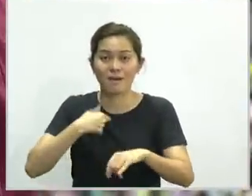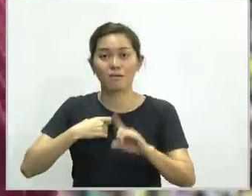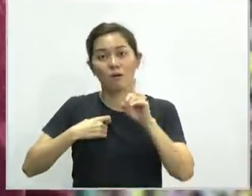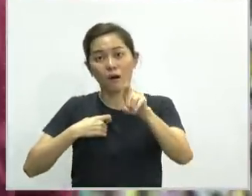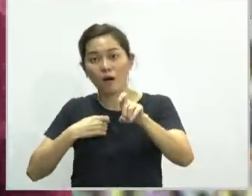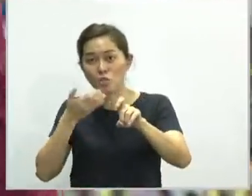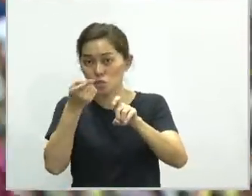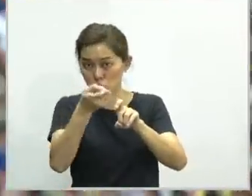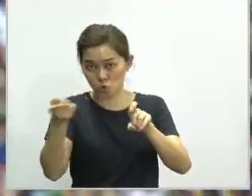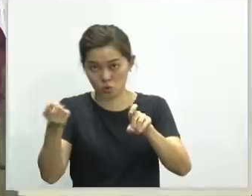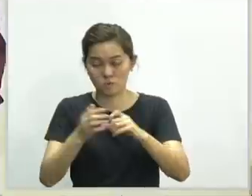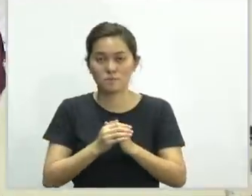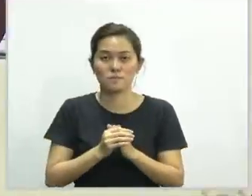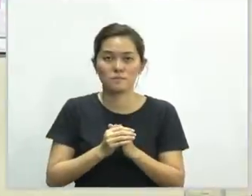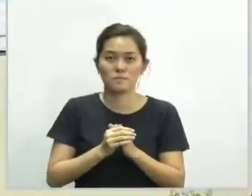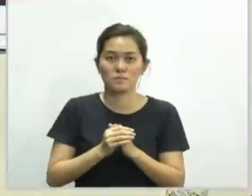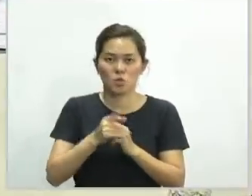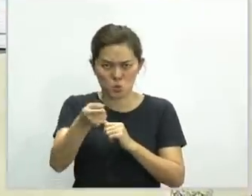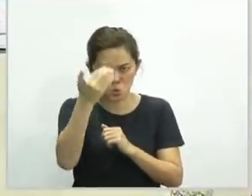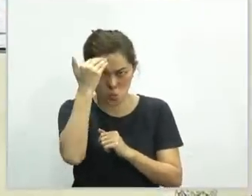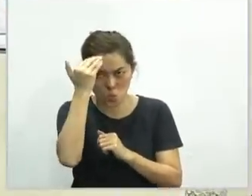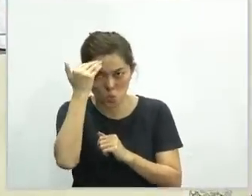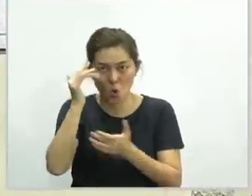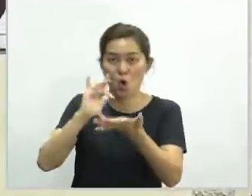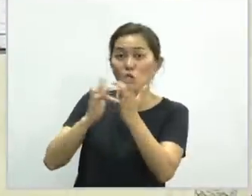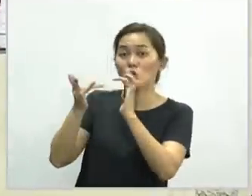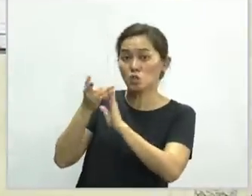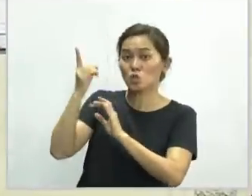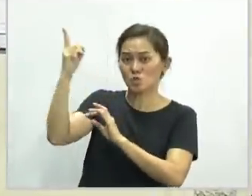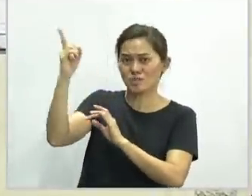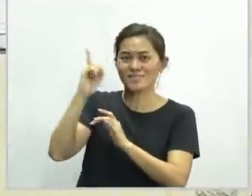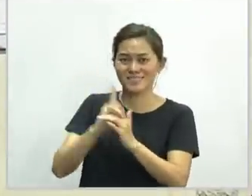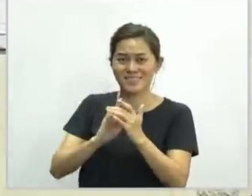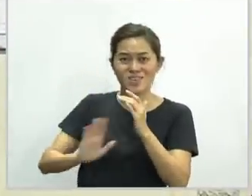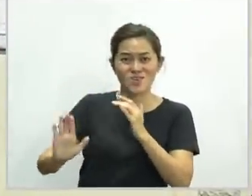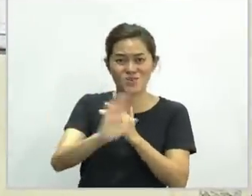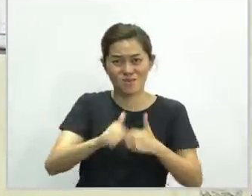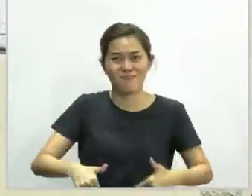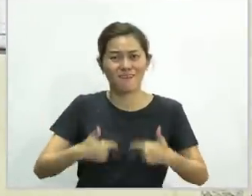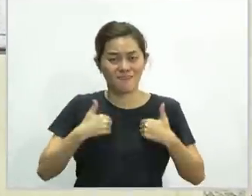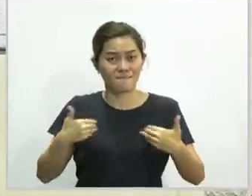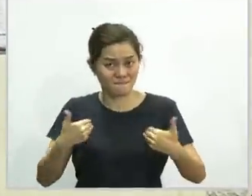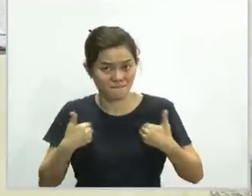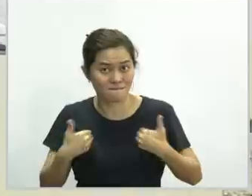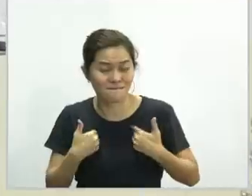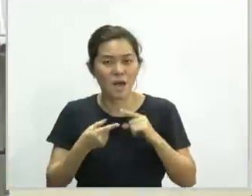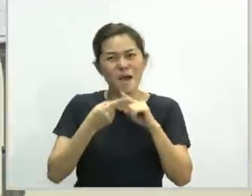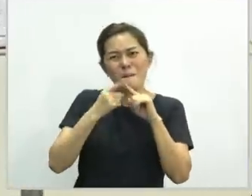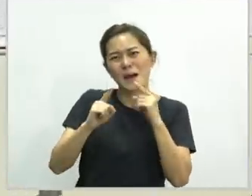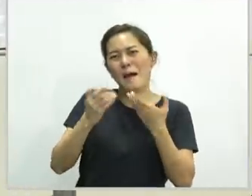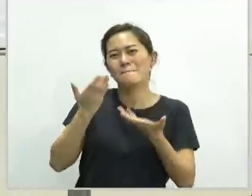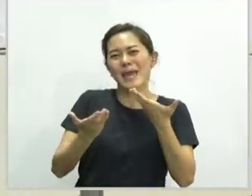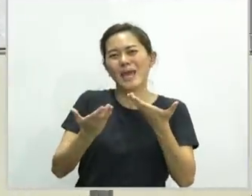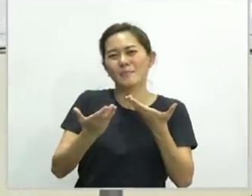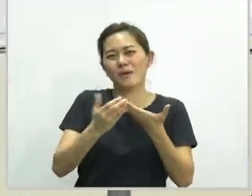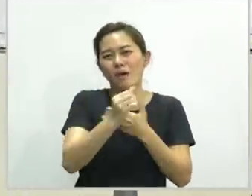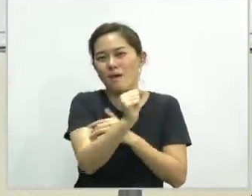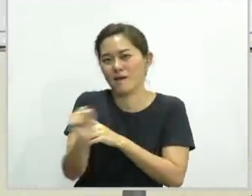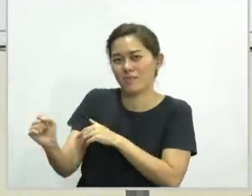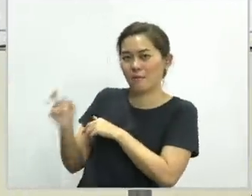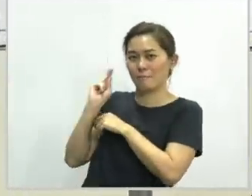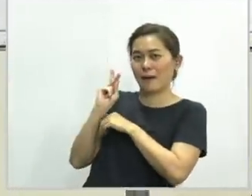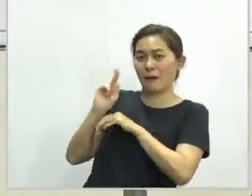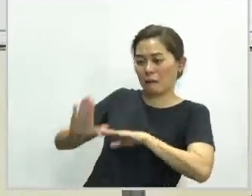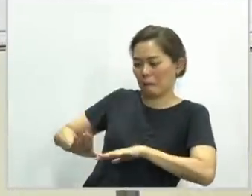you, you know that Jesus is part of your life, but he might be in the boot.